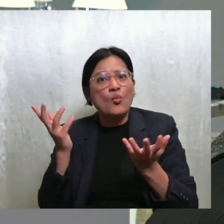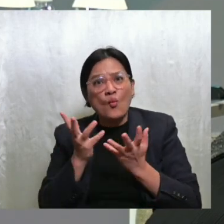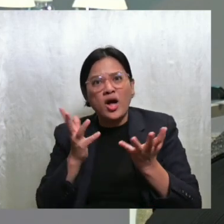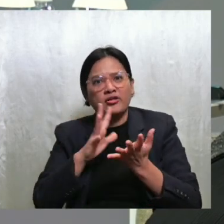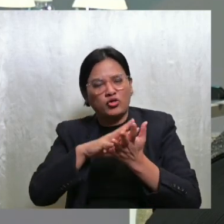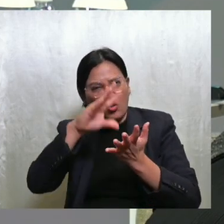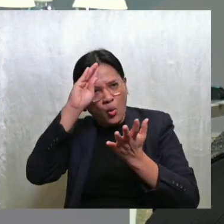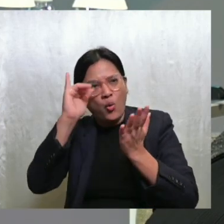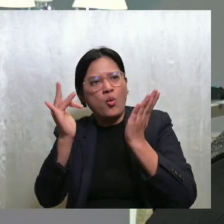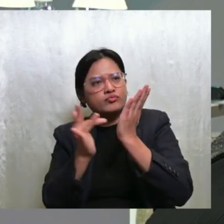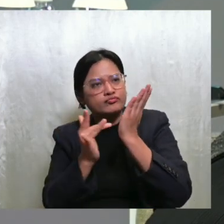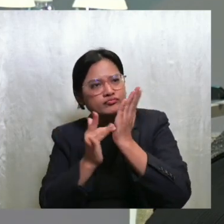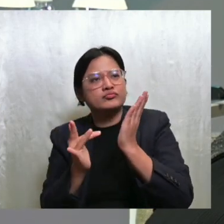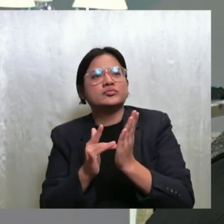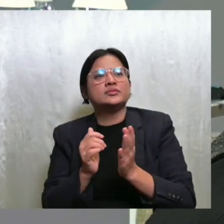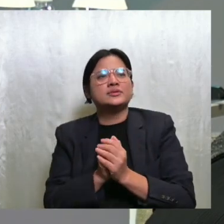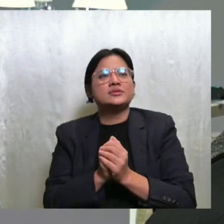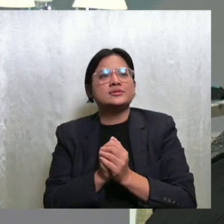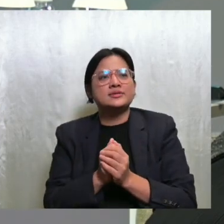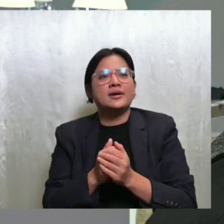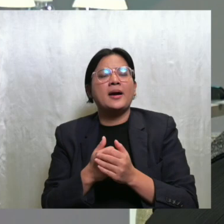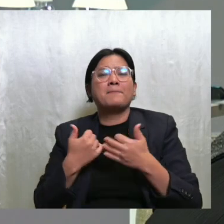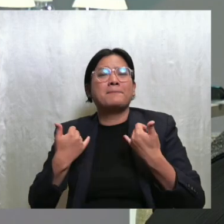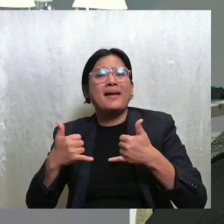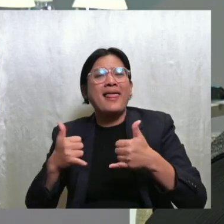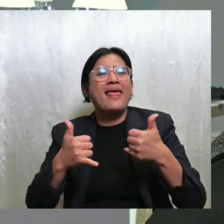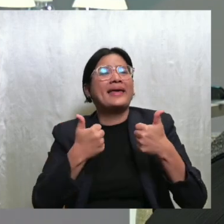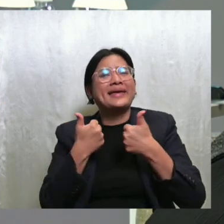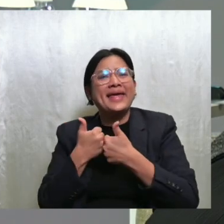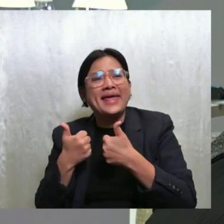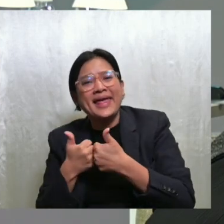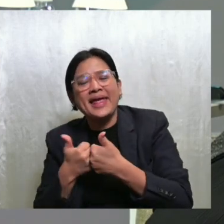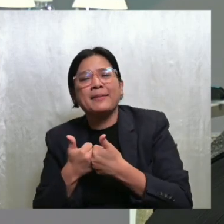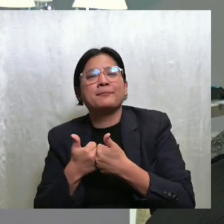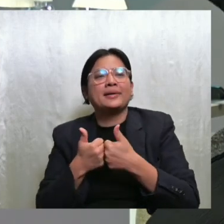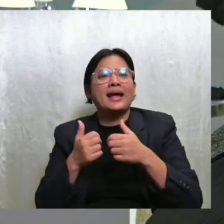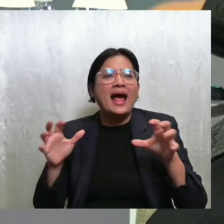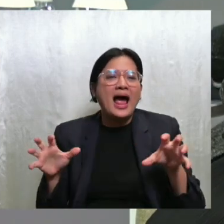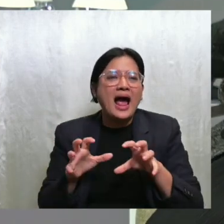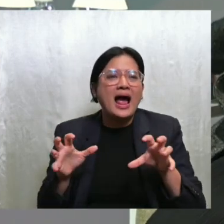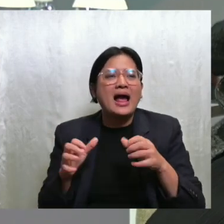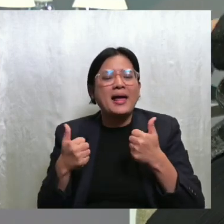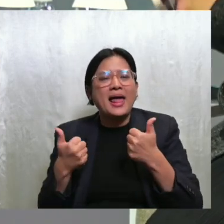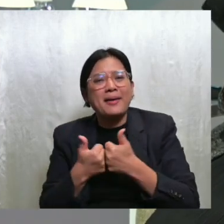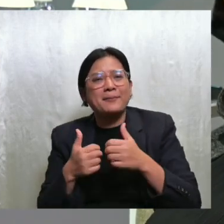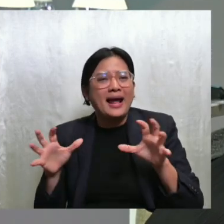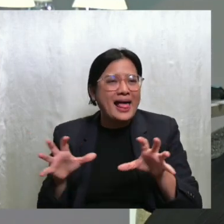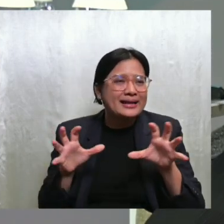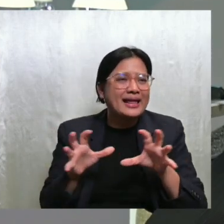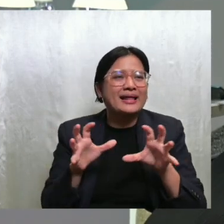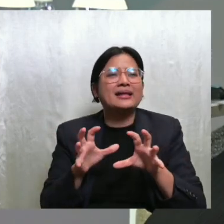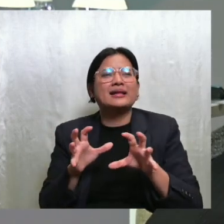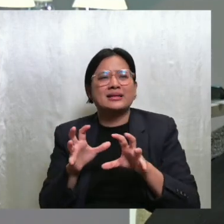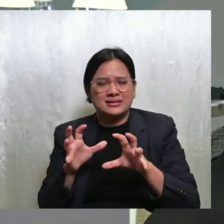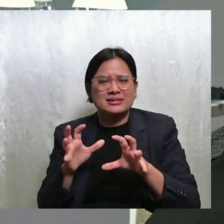populations. With a background in engineering and a master's degree in mechatronics, robotics, AI,